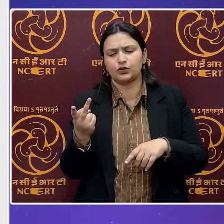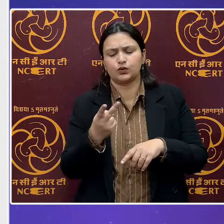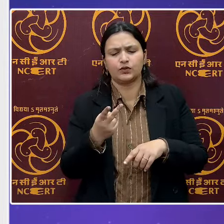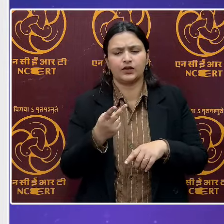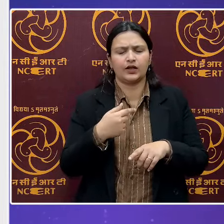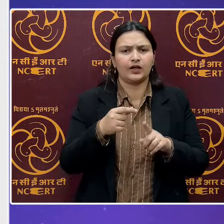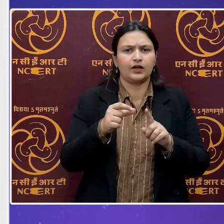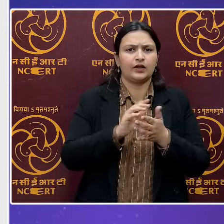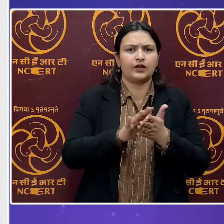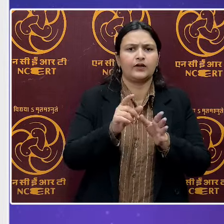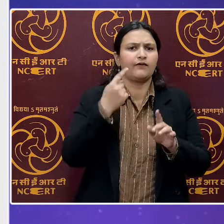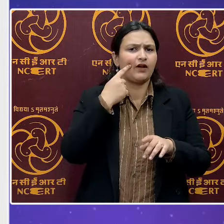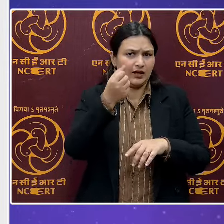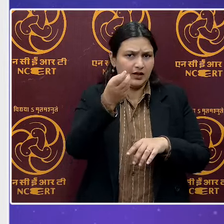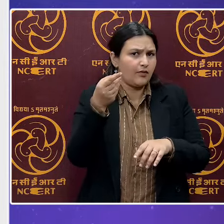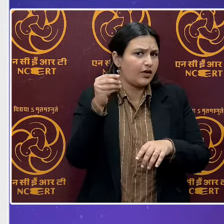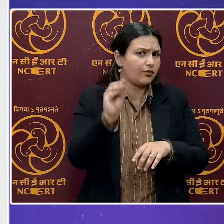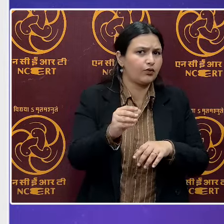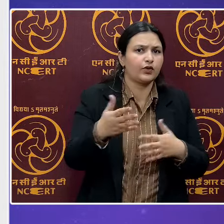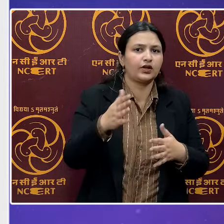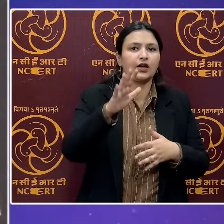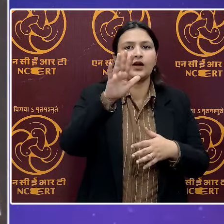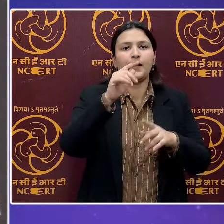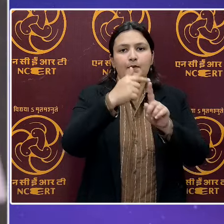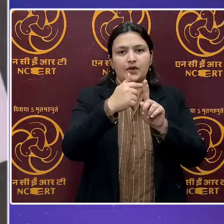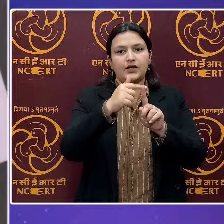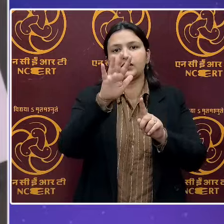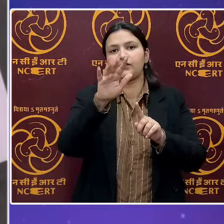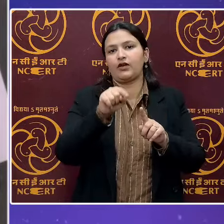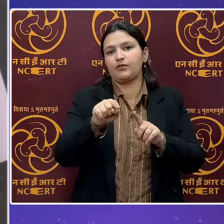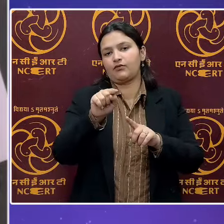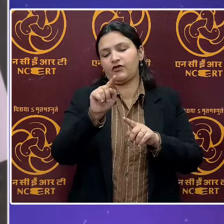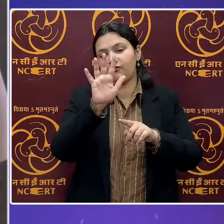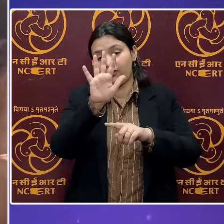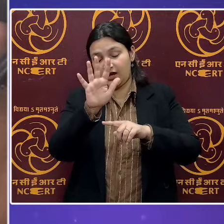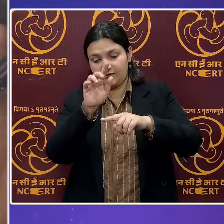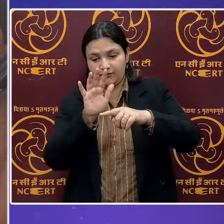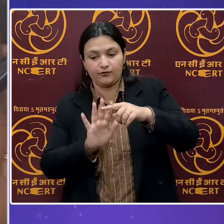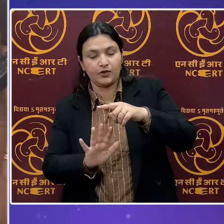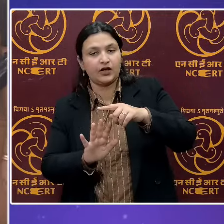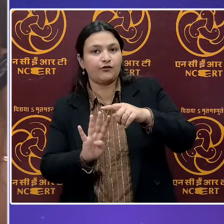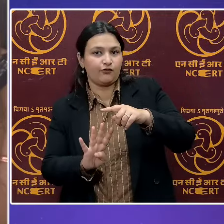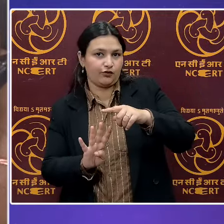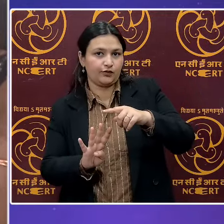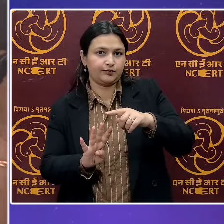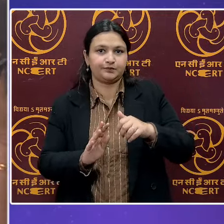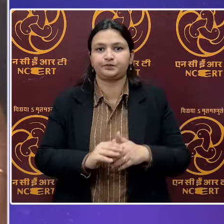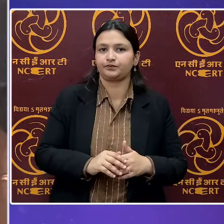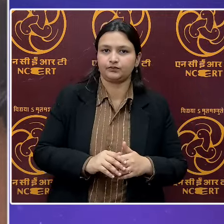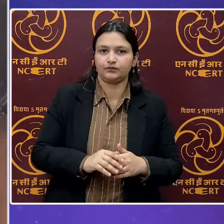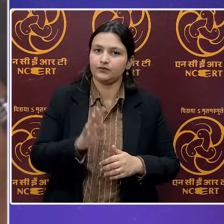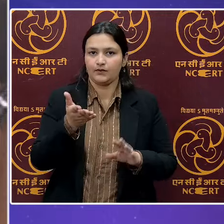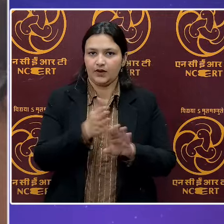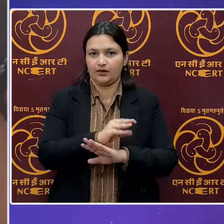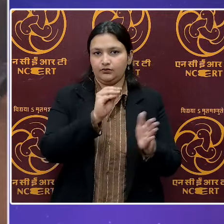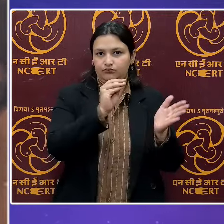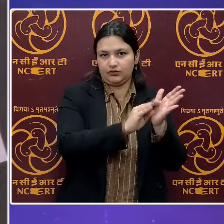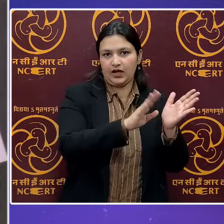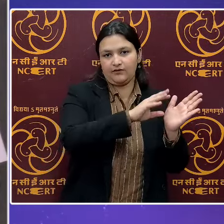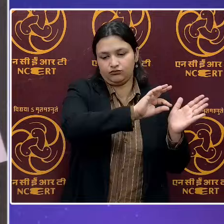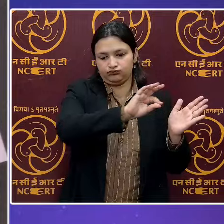have plus pi by 4. So phase of this particle is plus pi by 4. Okay. Now